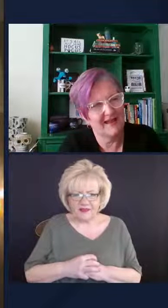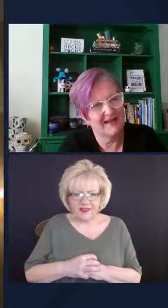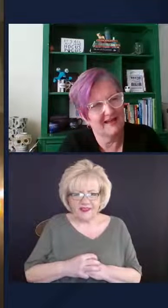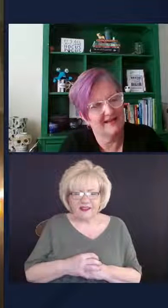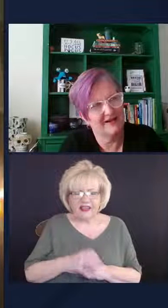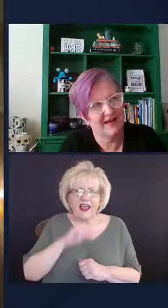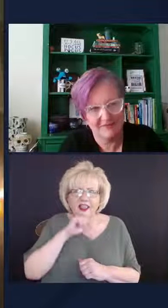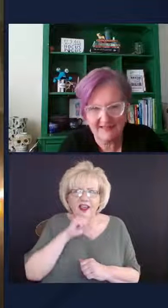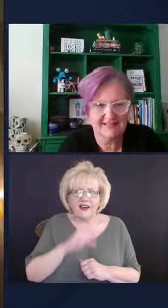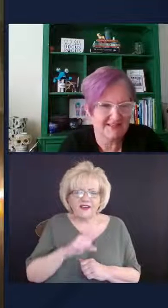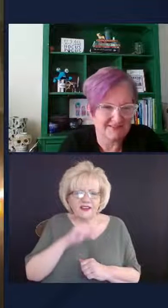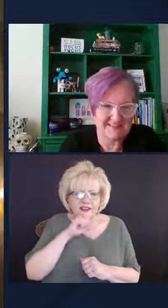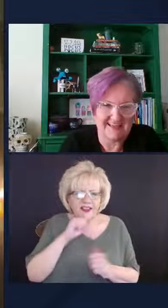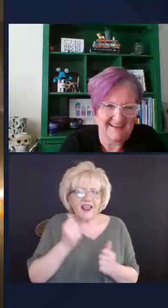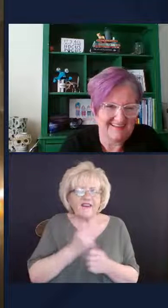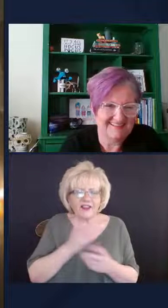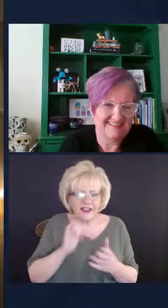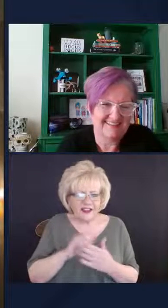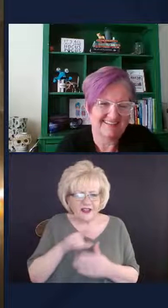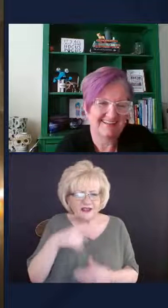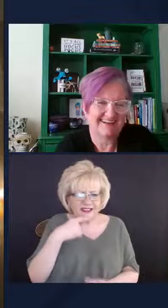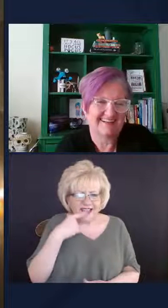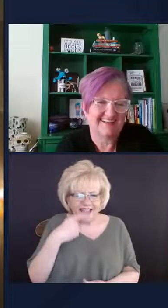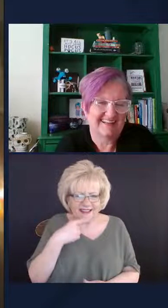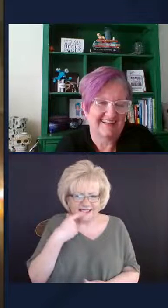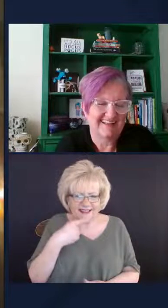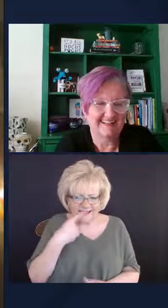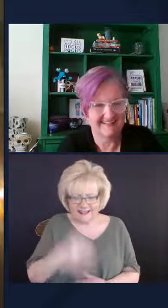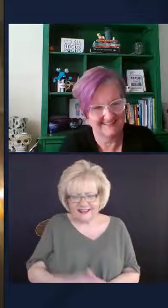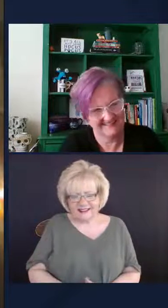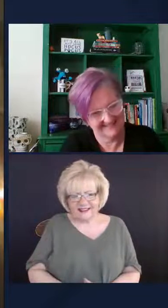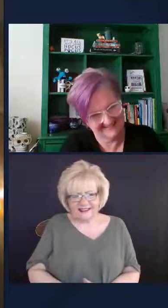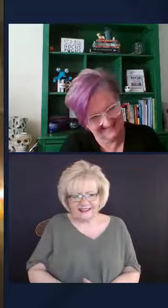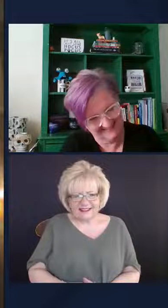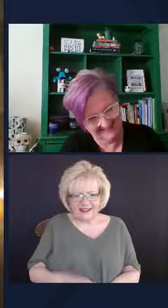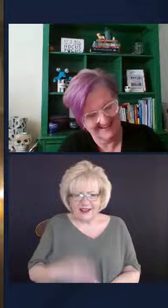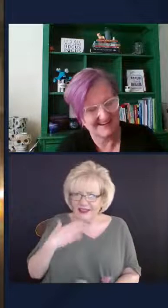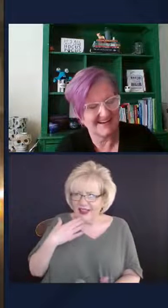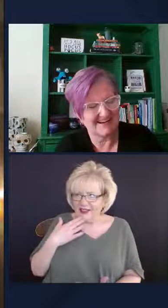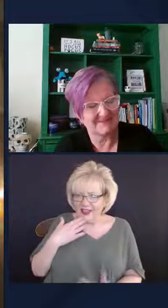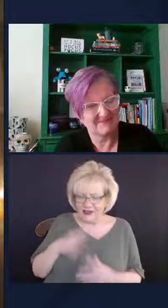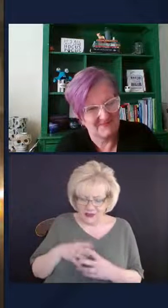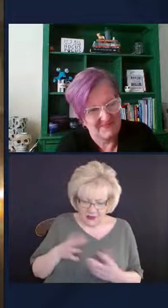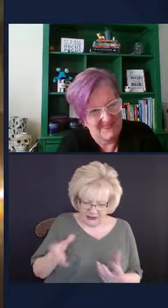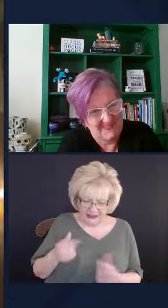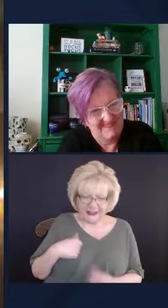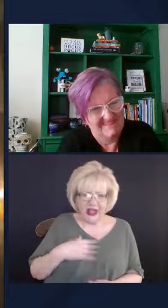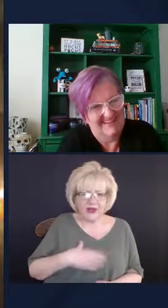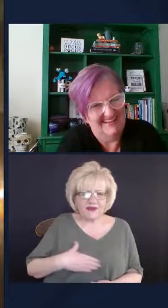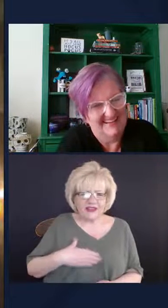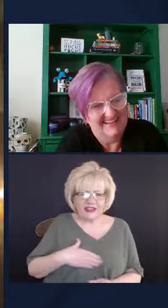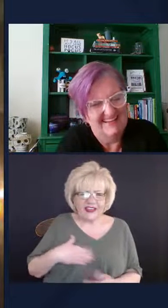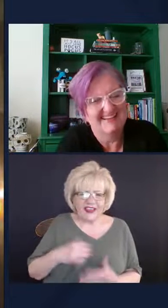I love everything that you say. Thank you so much. I appreciate